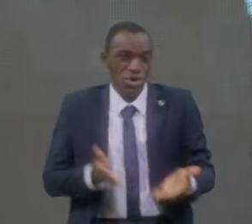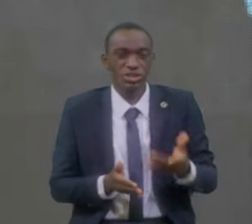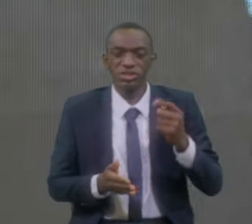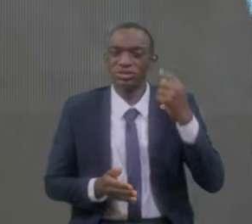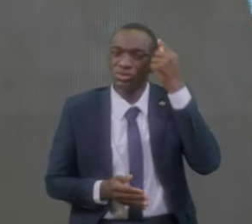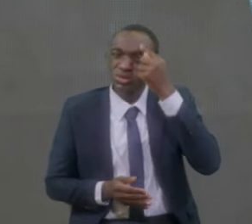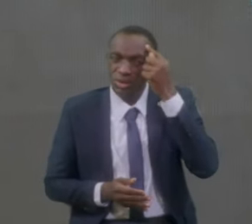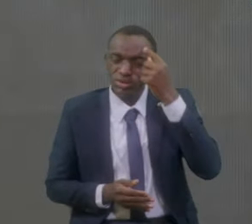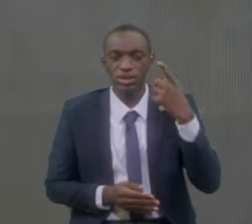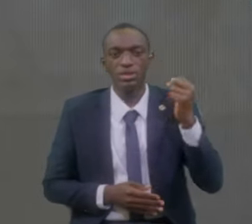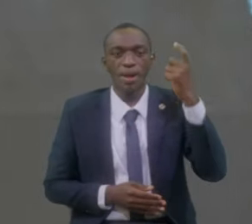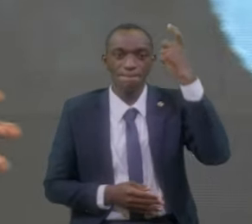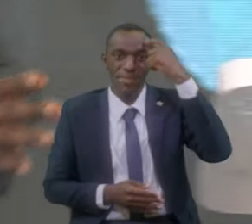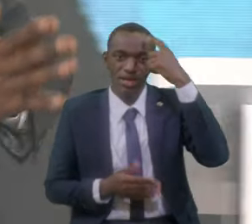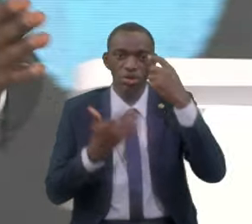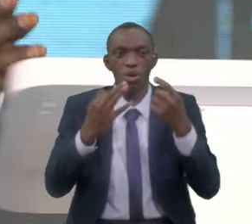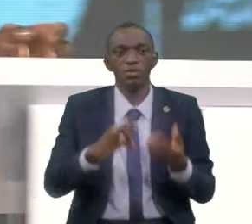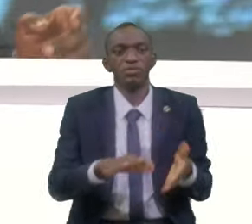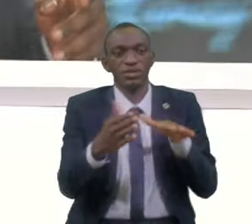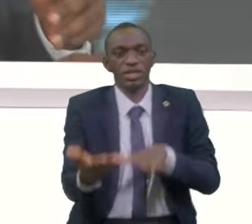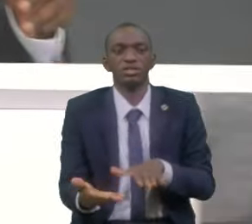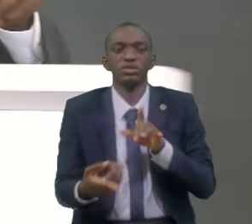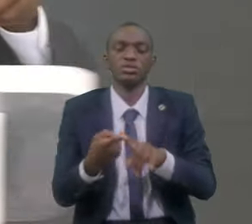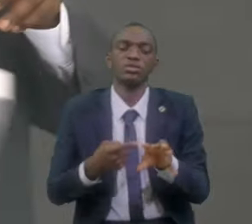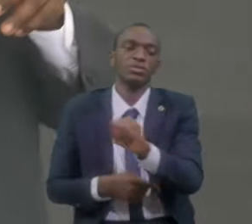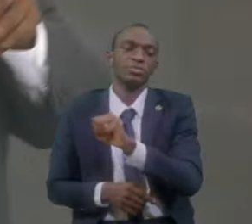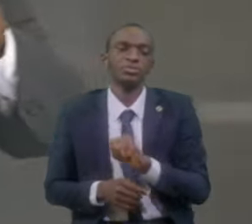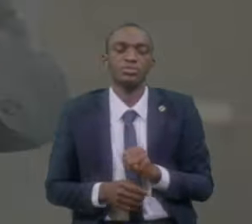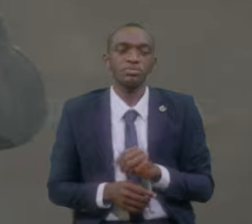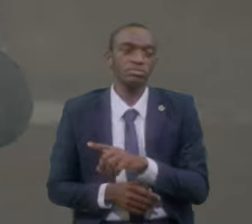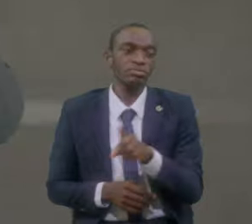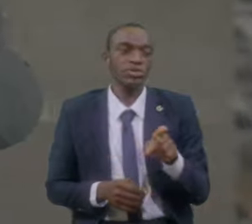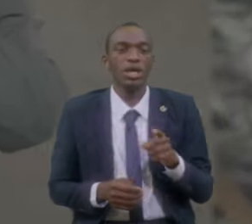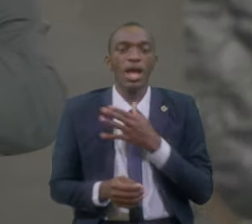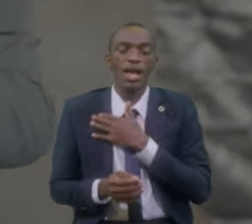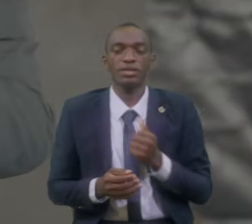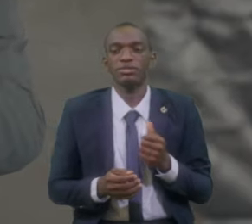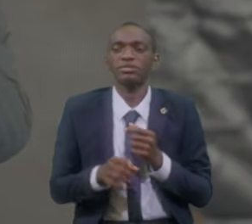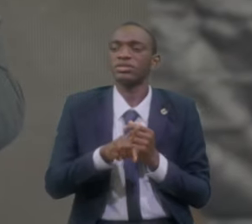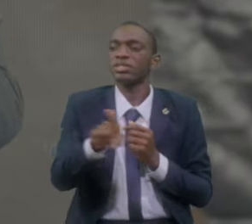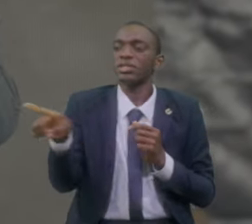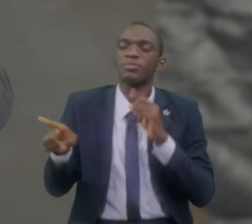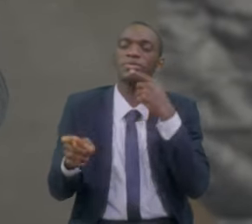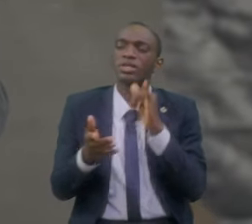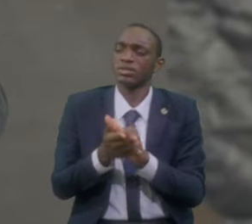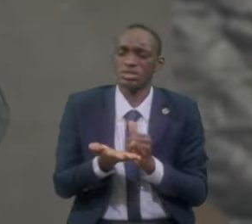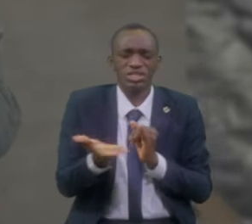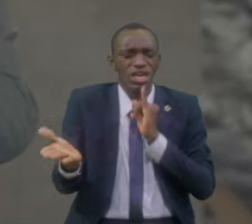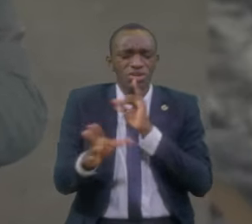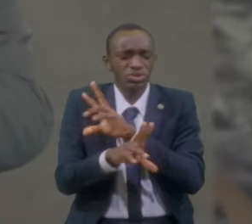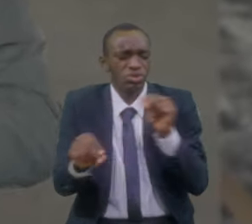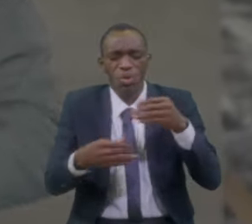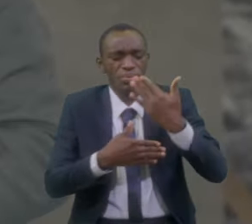of death unto them. And he said, for there is no bread,